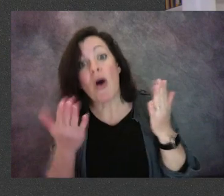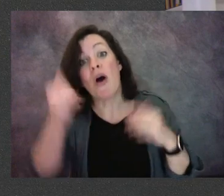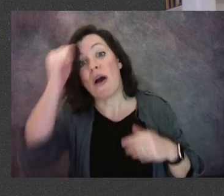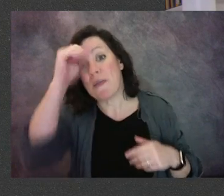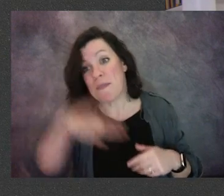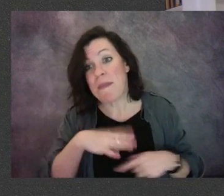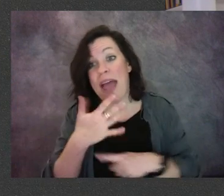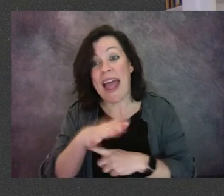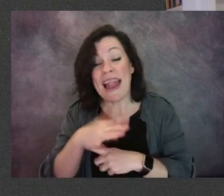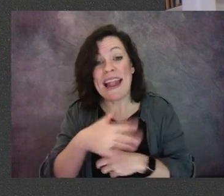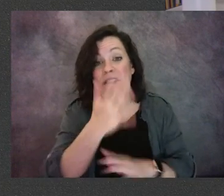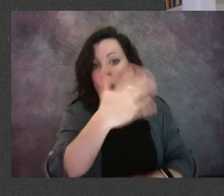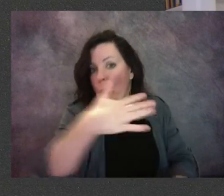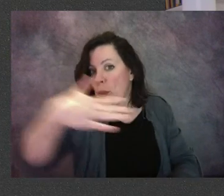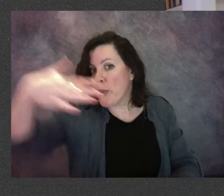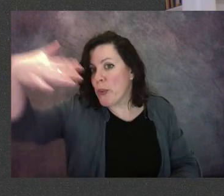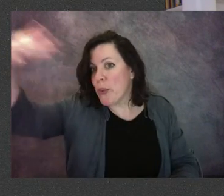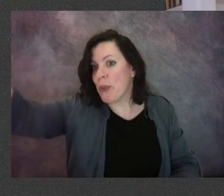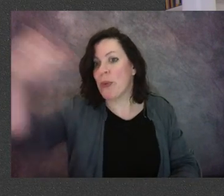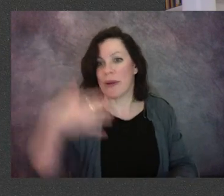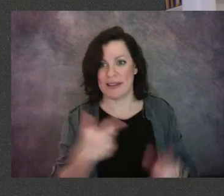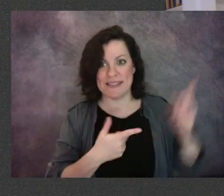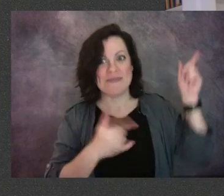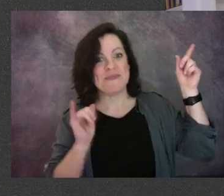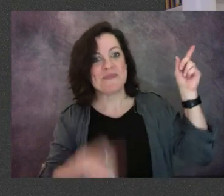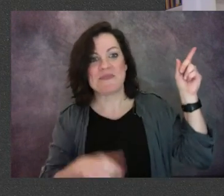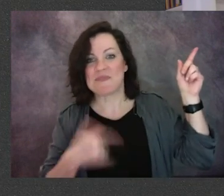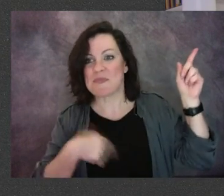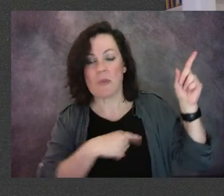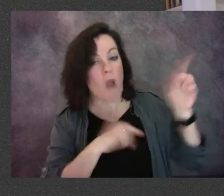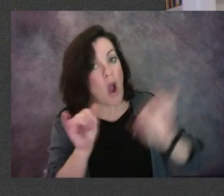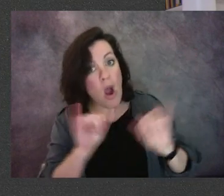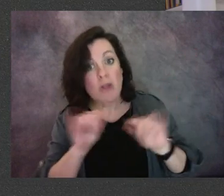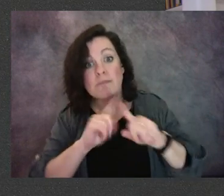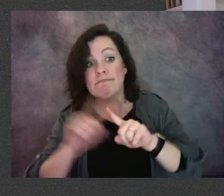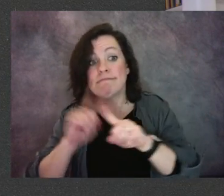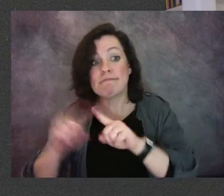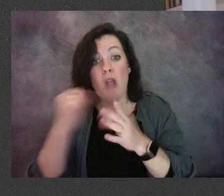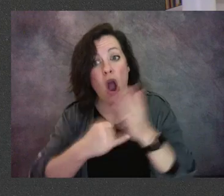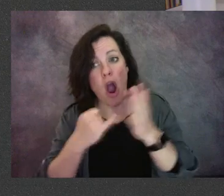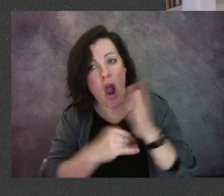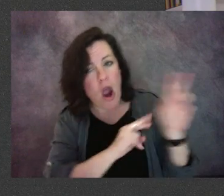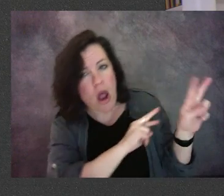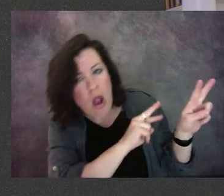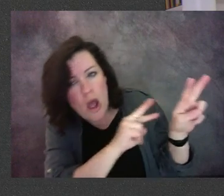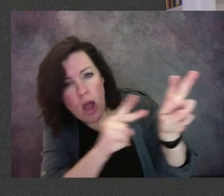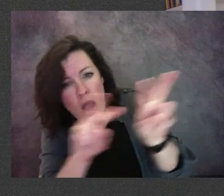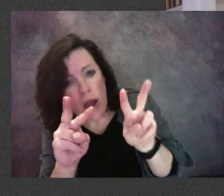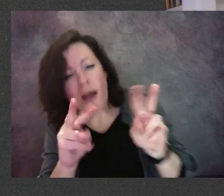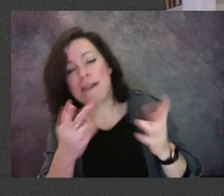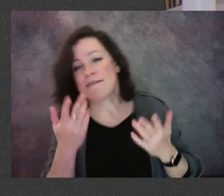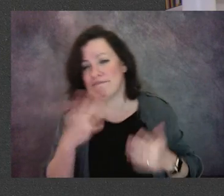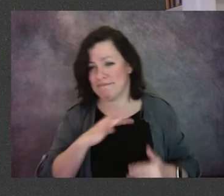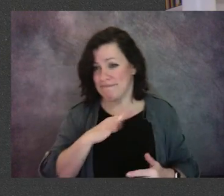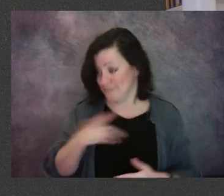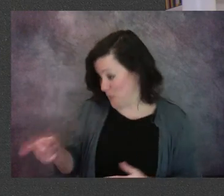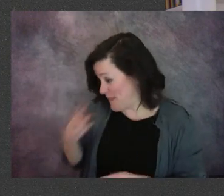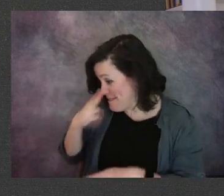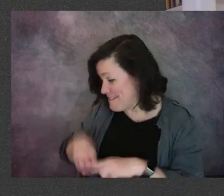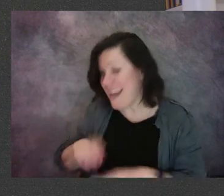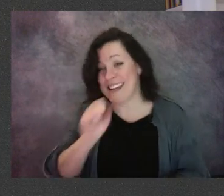him, and we also looked at a lot of different famous artworks. Jean Marie, I had so much fun. I hope you did